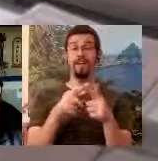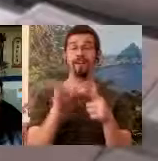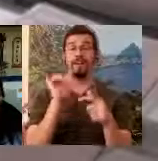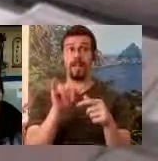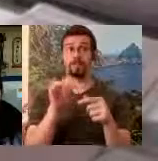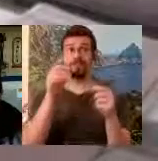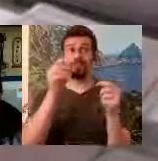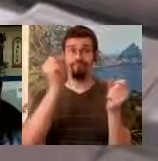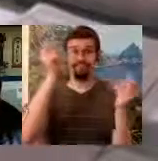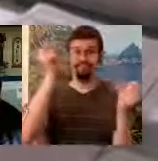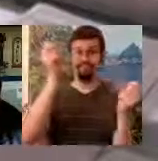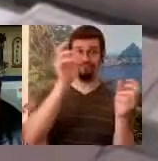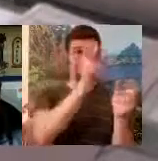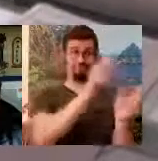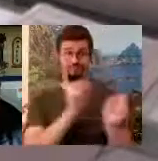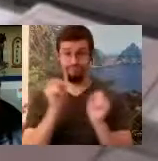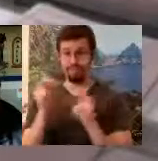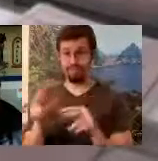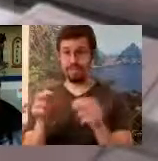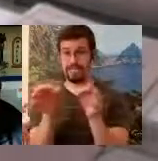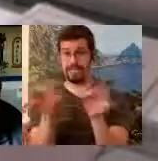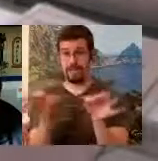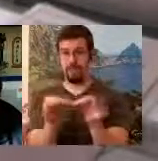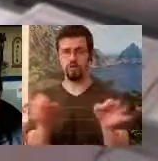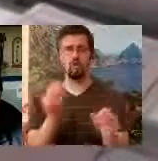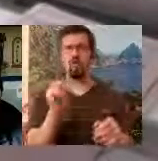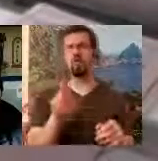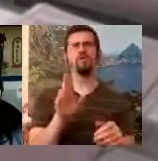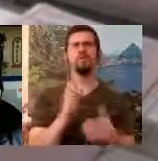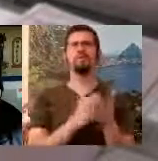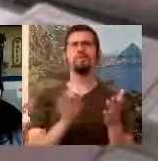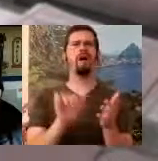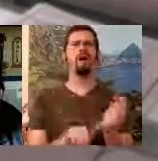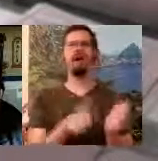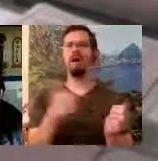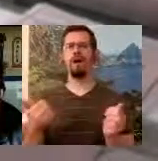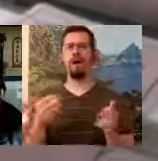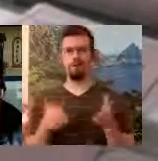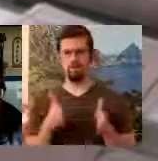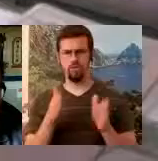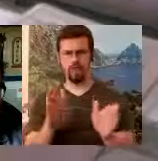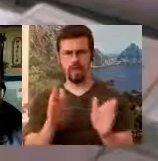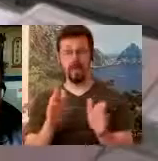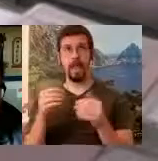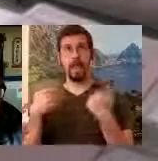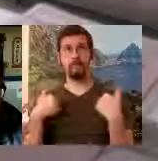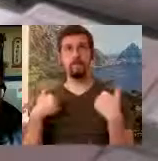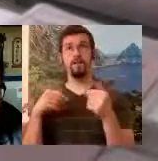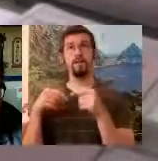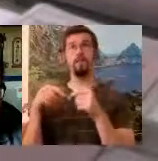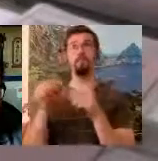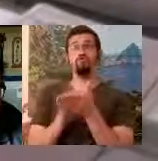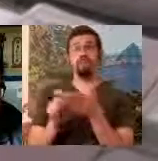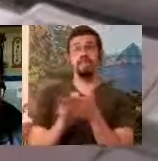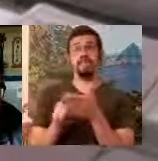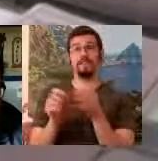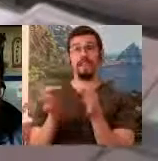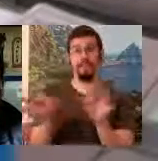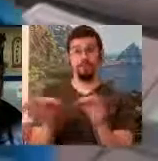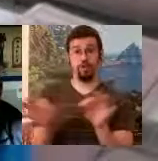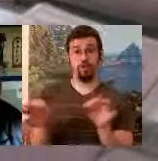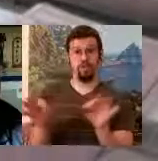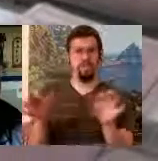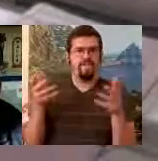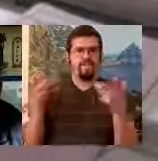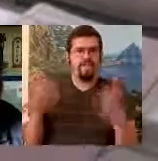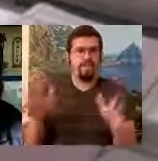caption, or whether it was some other way of getting written SignWriting captions that maybe somebody would